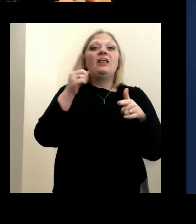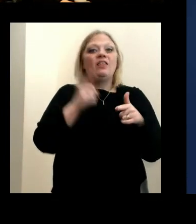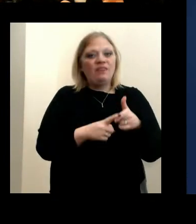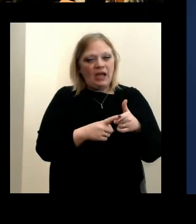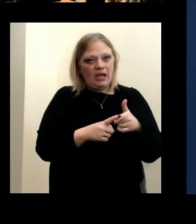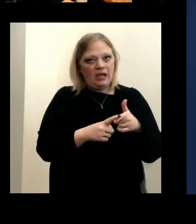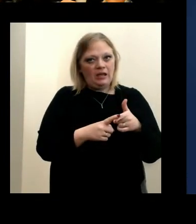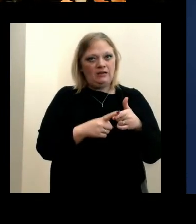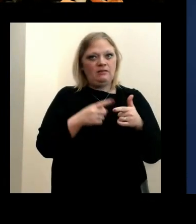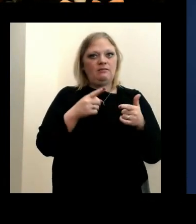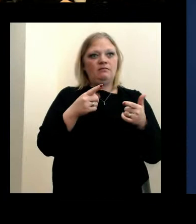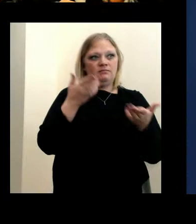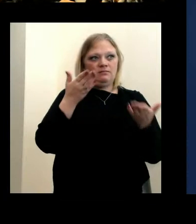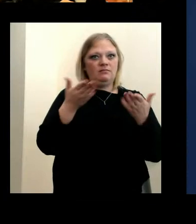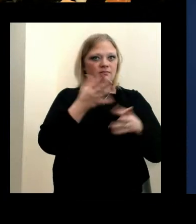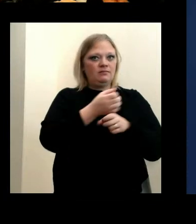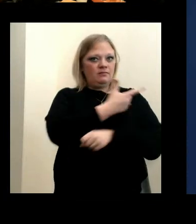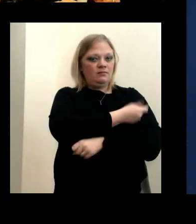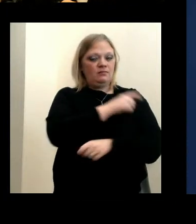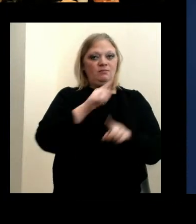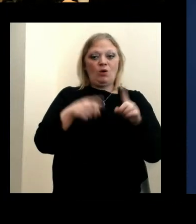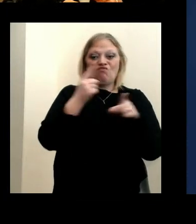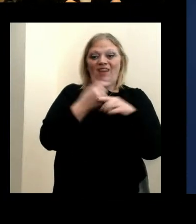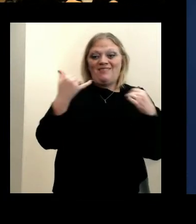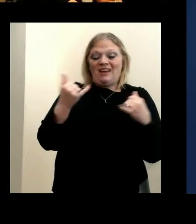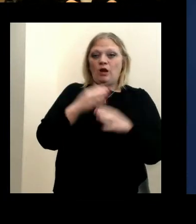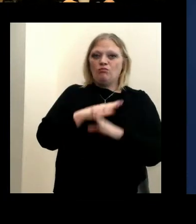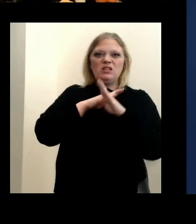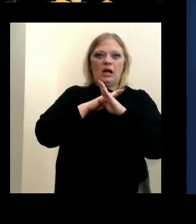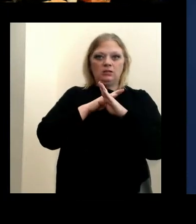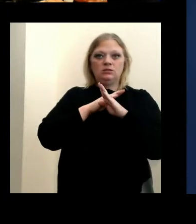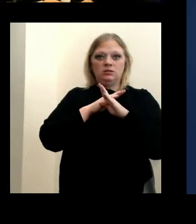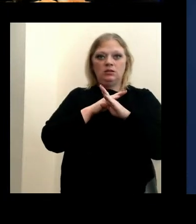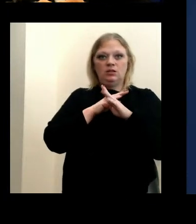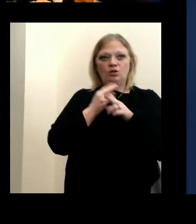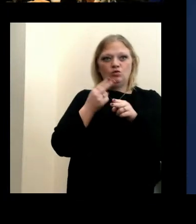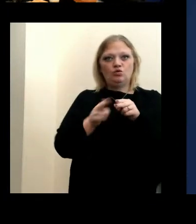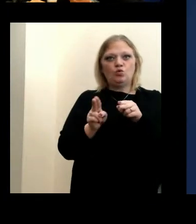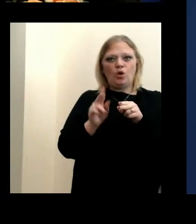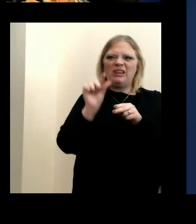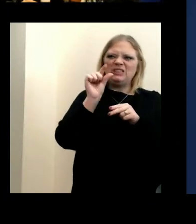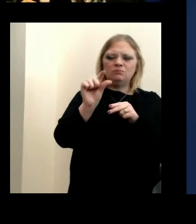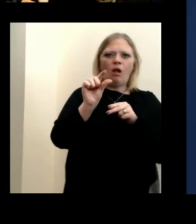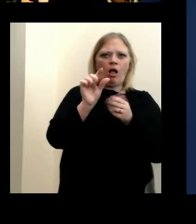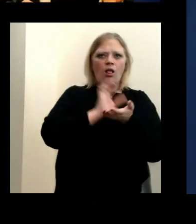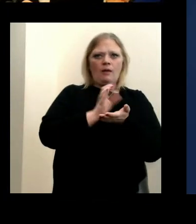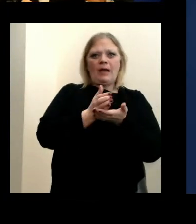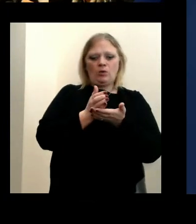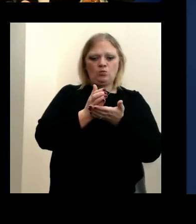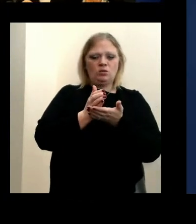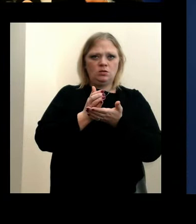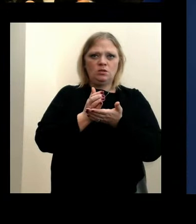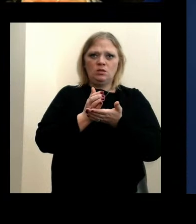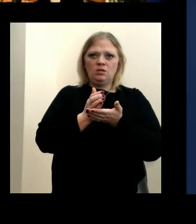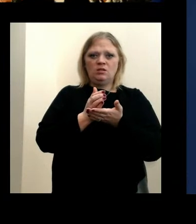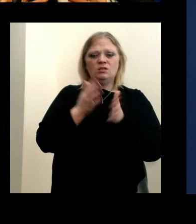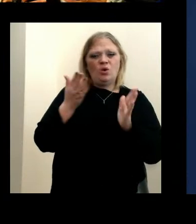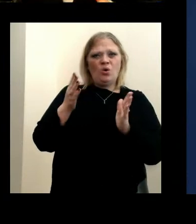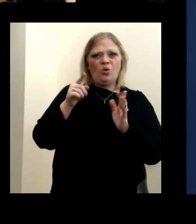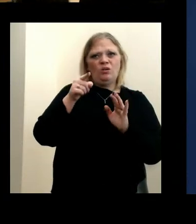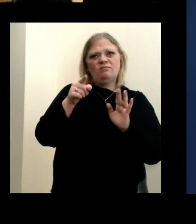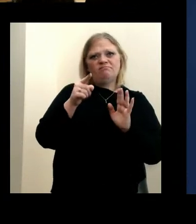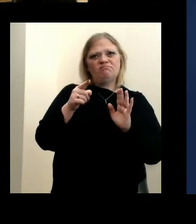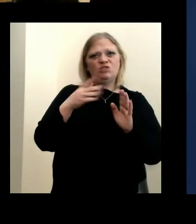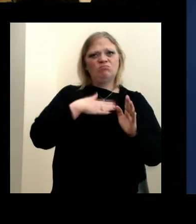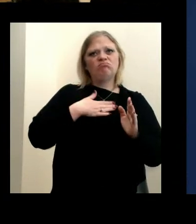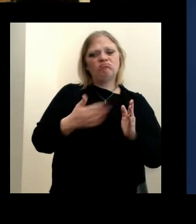But right now, you are protected, and with a short supply, a small supply, we're asking you to step aside and let those who have